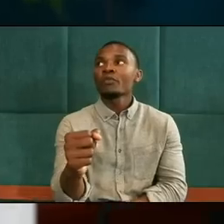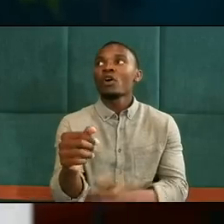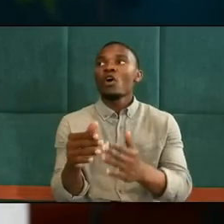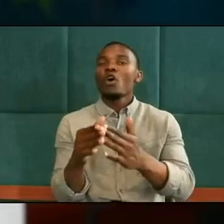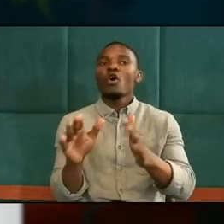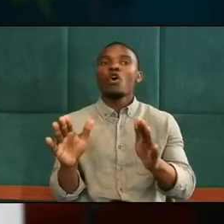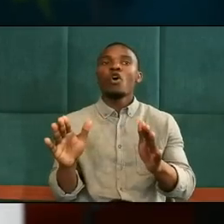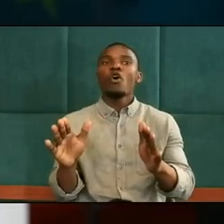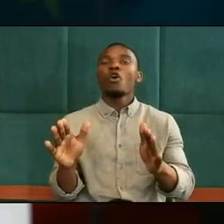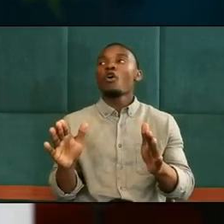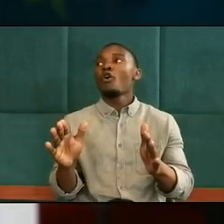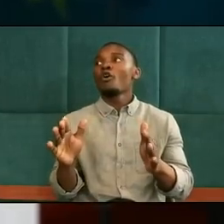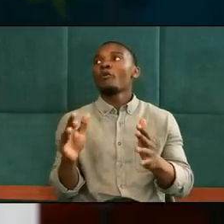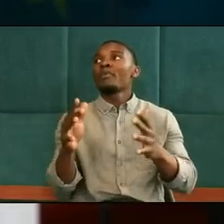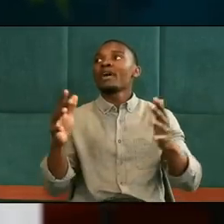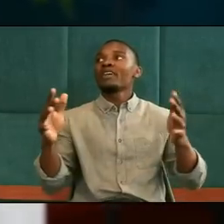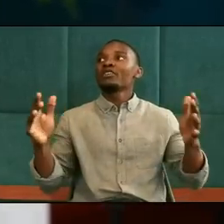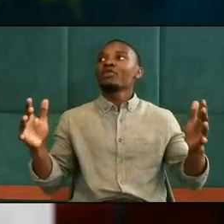I need a personal rooster.